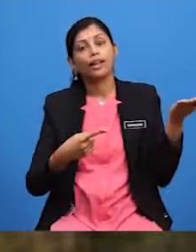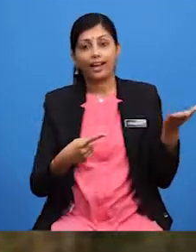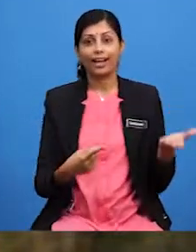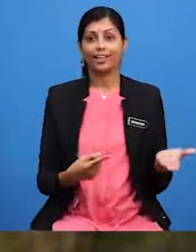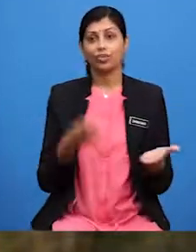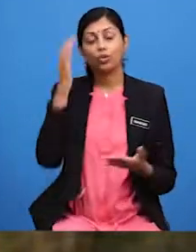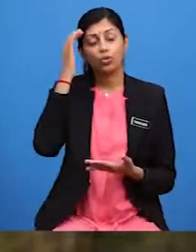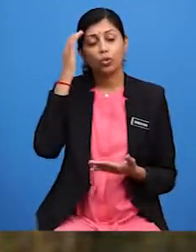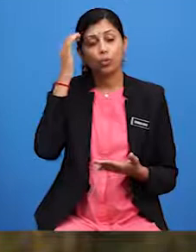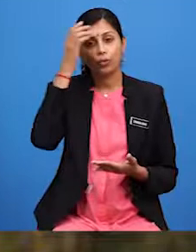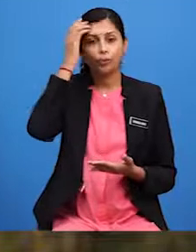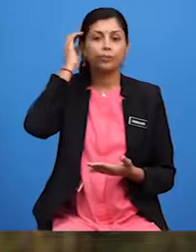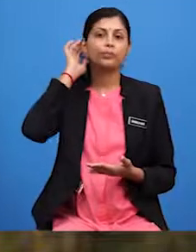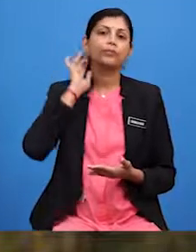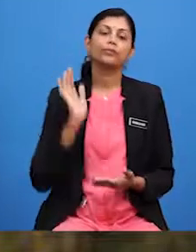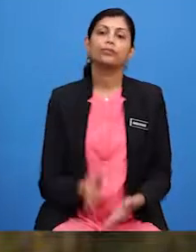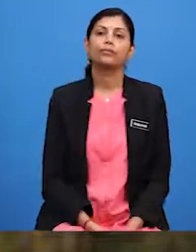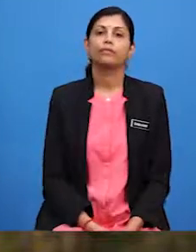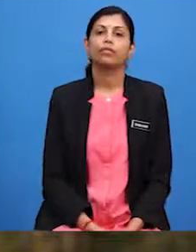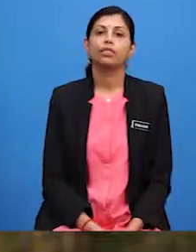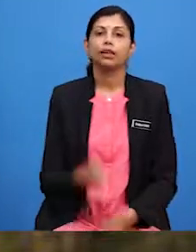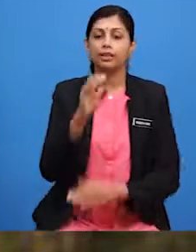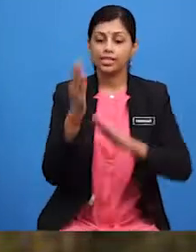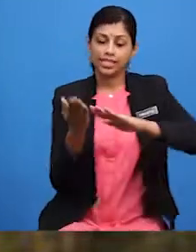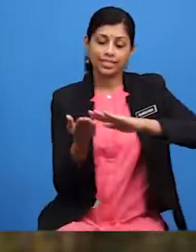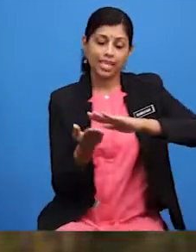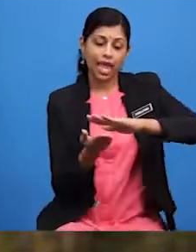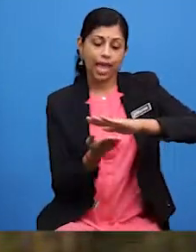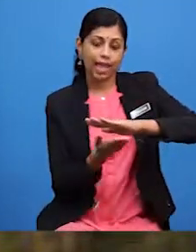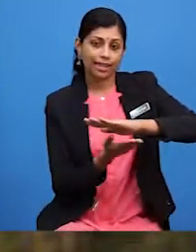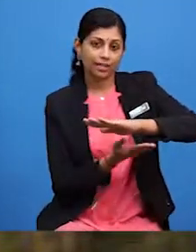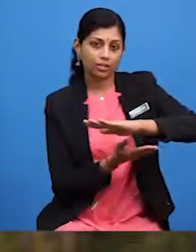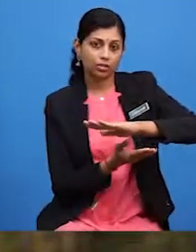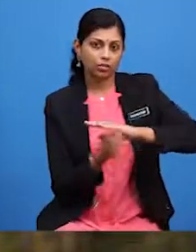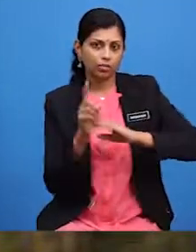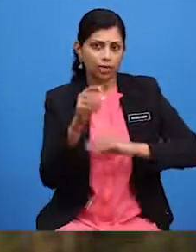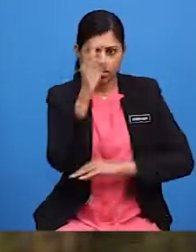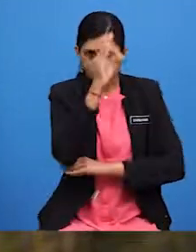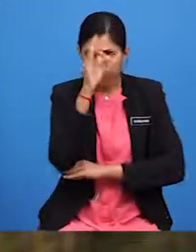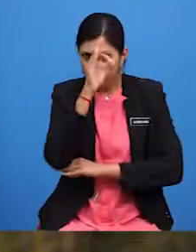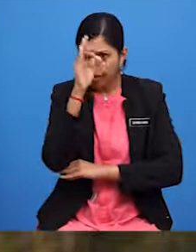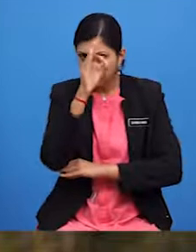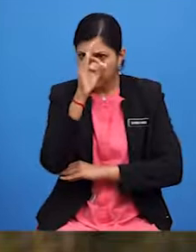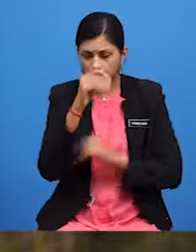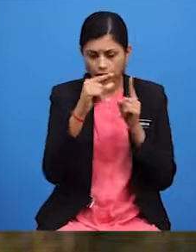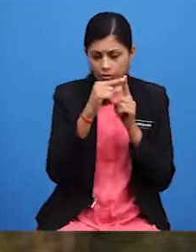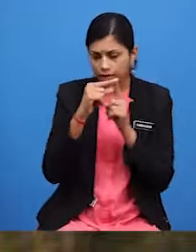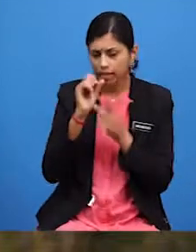or messages. Scanning requires you to look for a particular word or